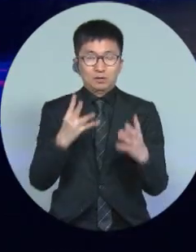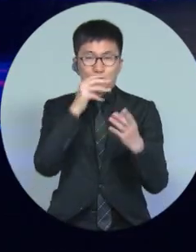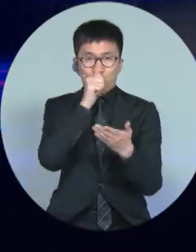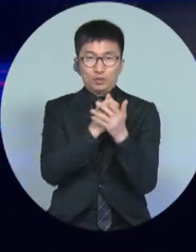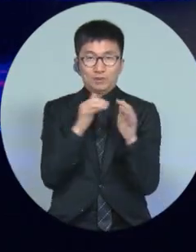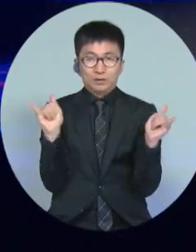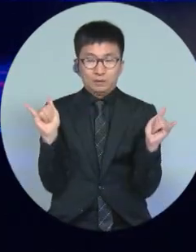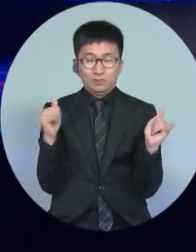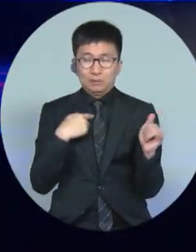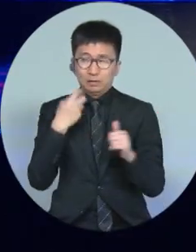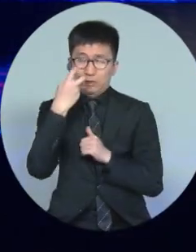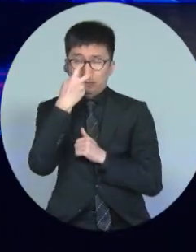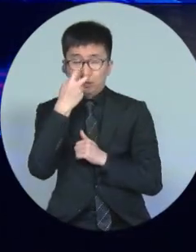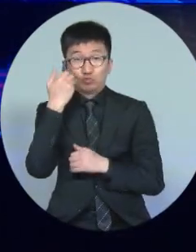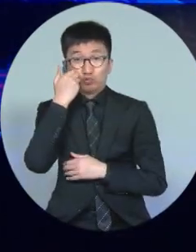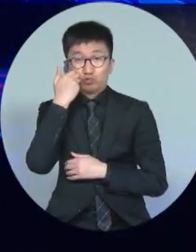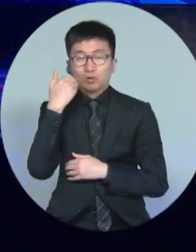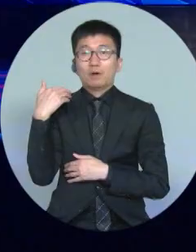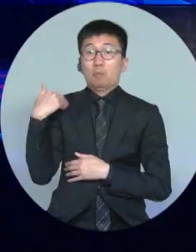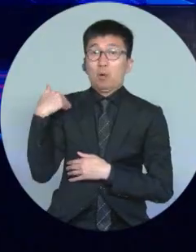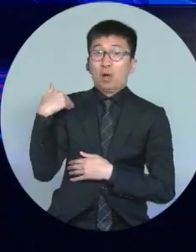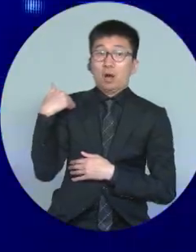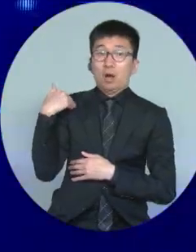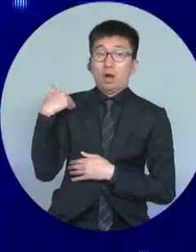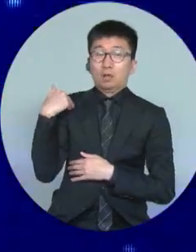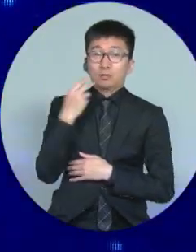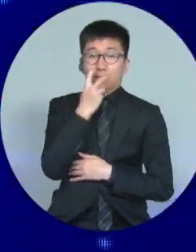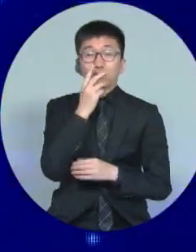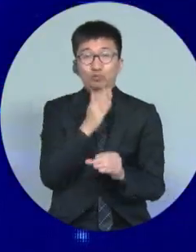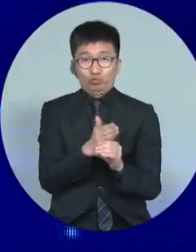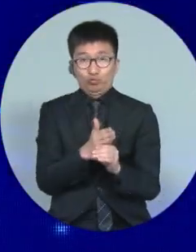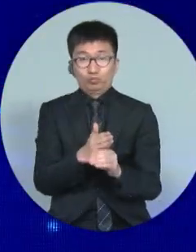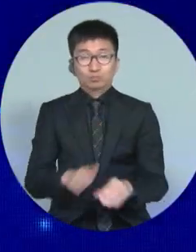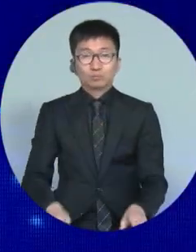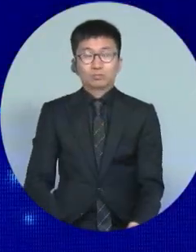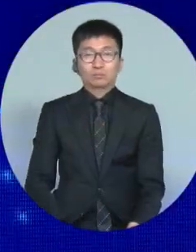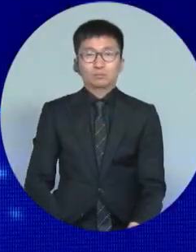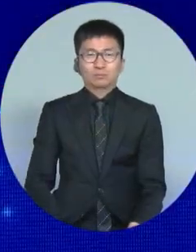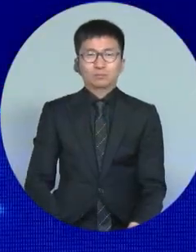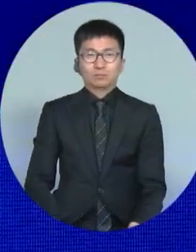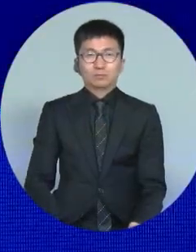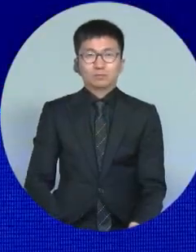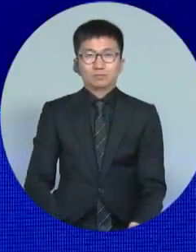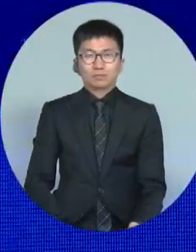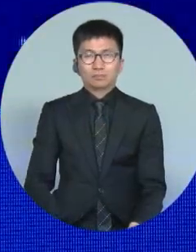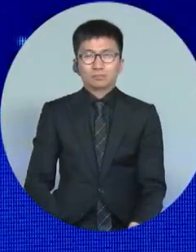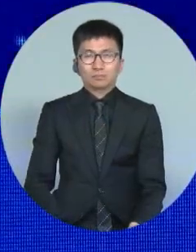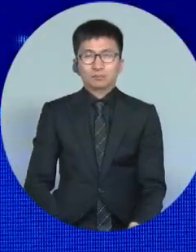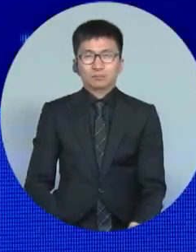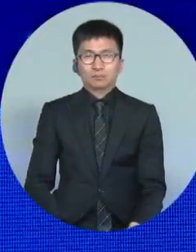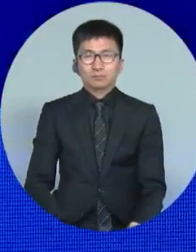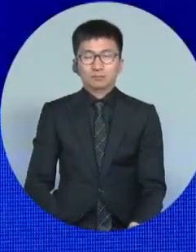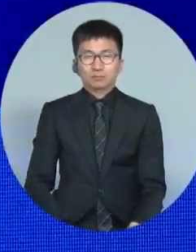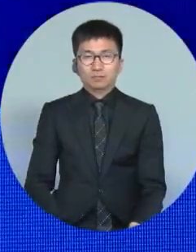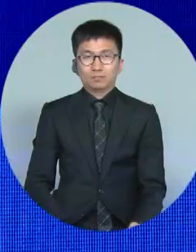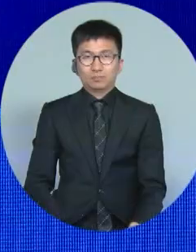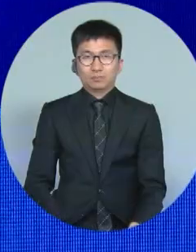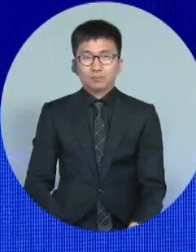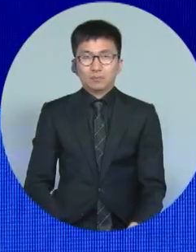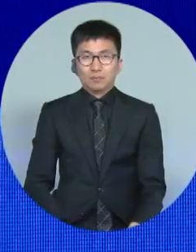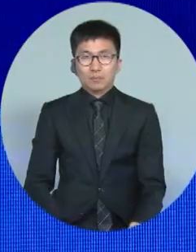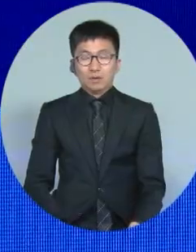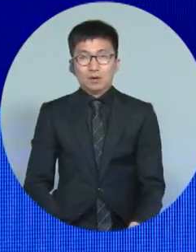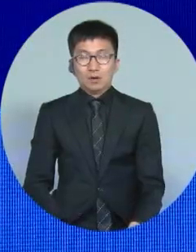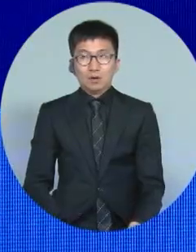the eye tells them, even though nobody actually may be looking. The panopticon leads